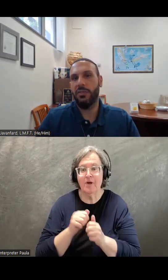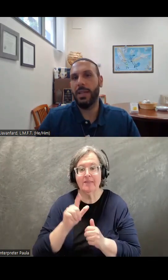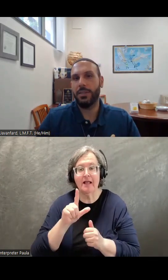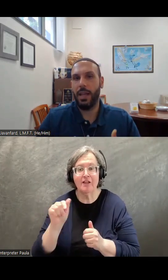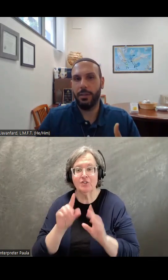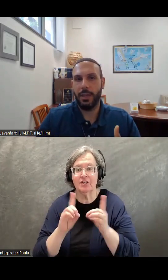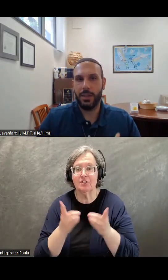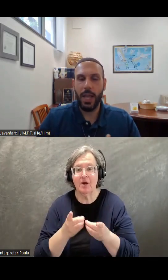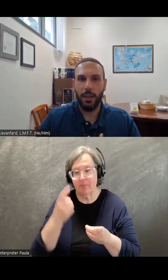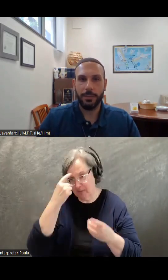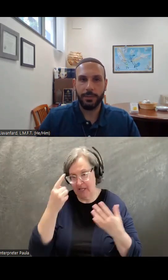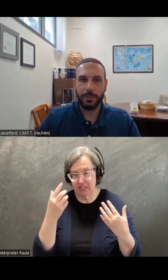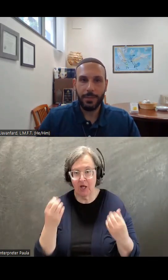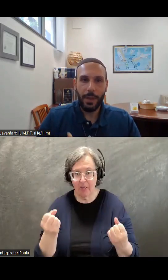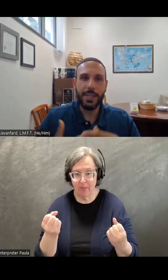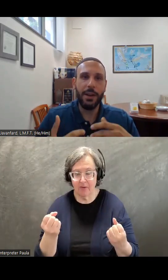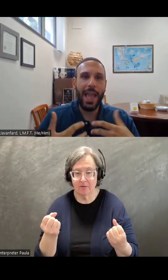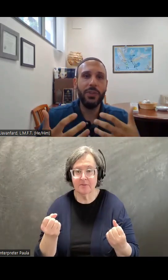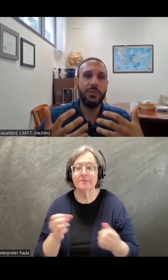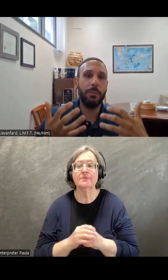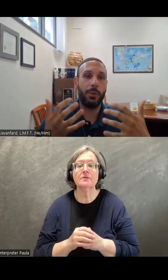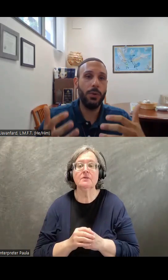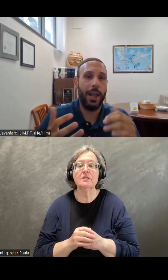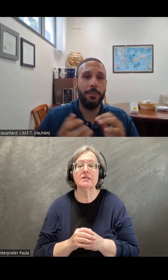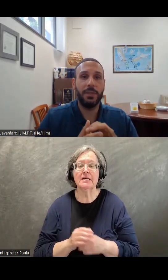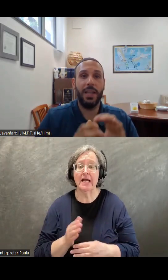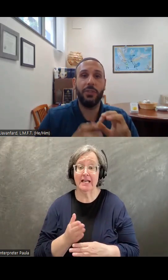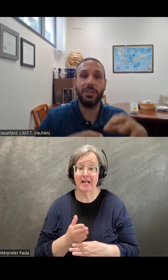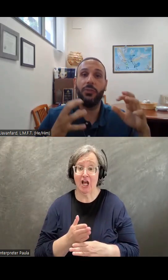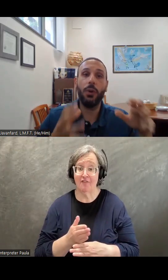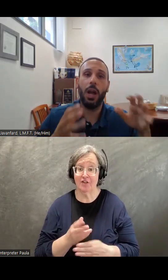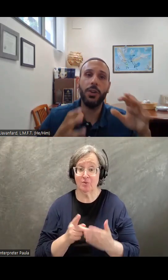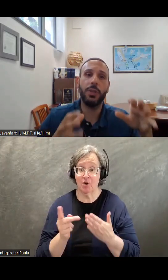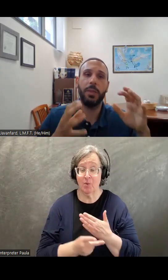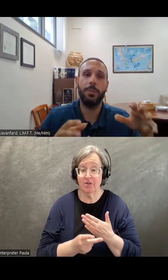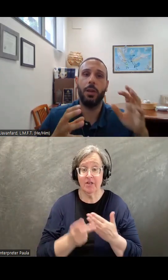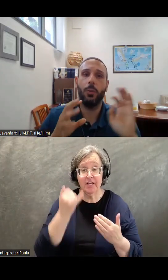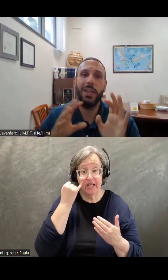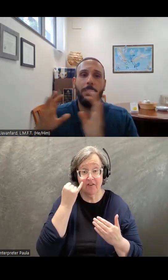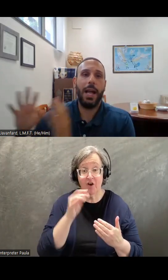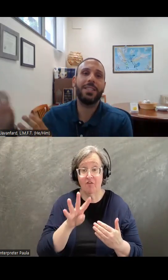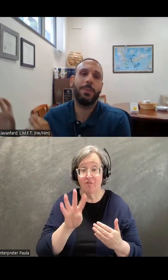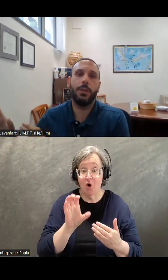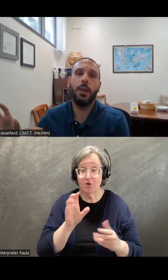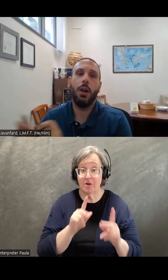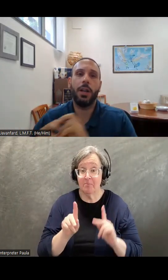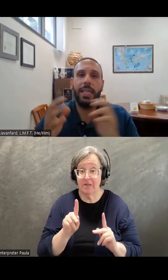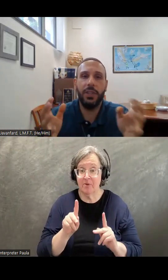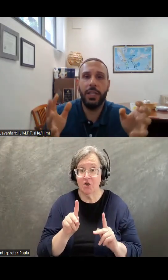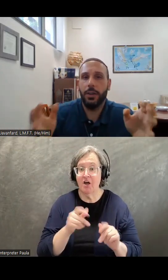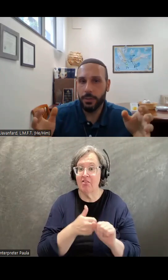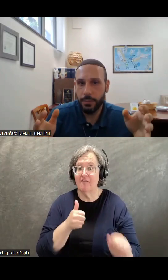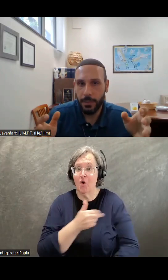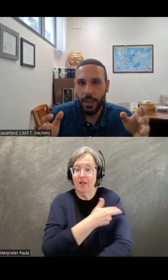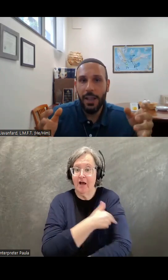Department of Mental Health as well, is that on average, if a program diverts 400 people away from a hospital on a